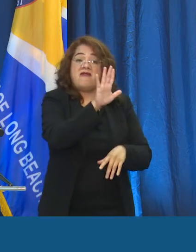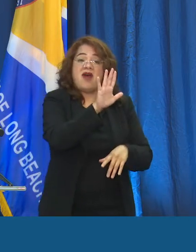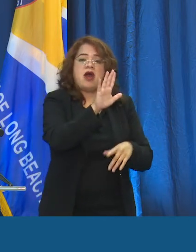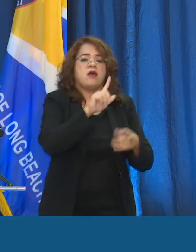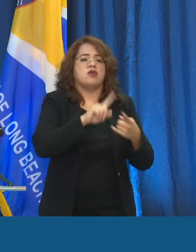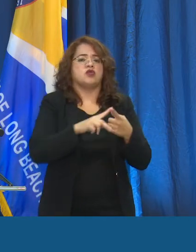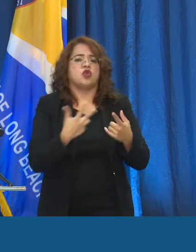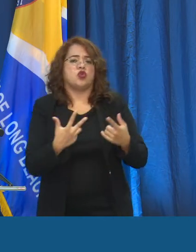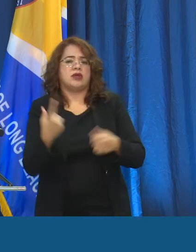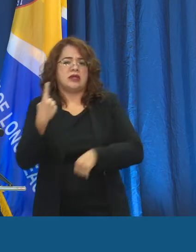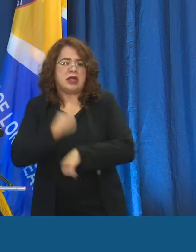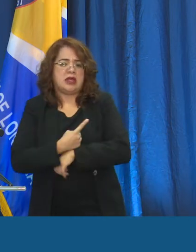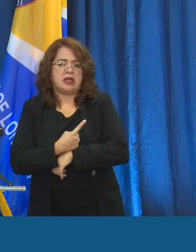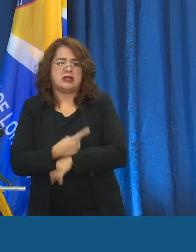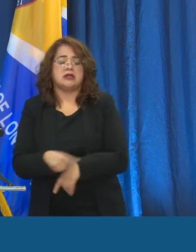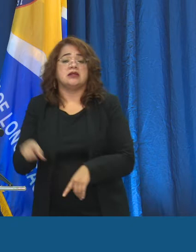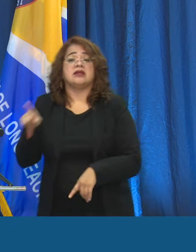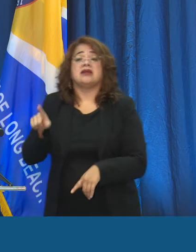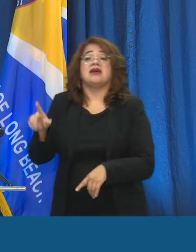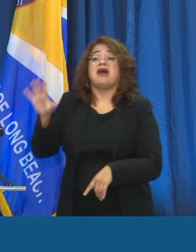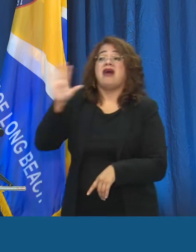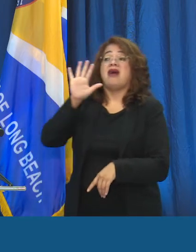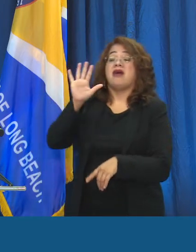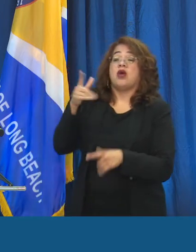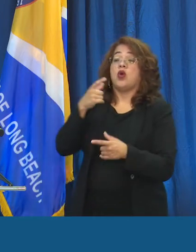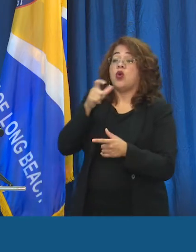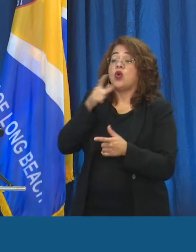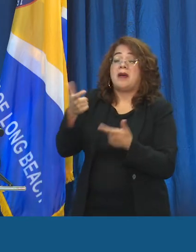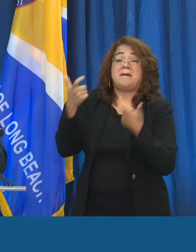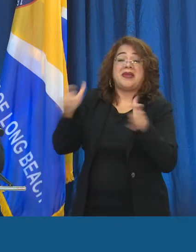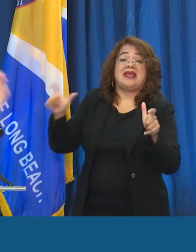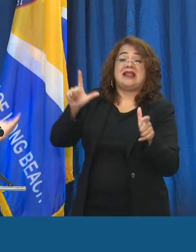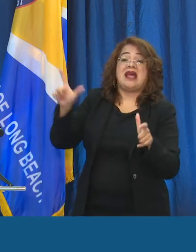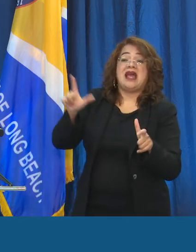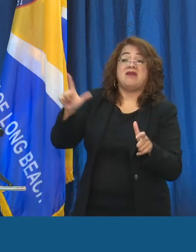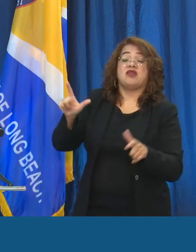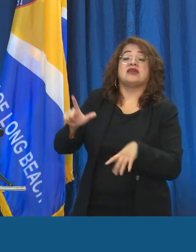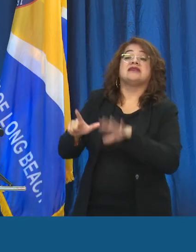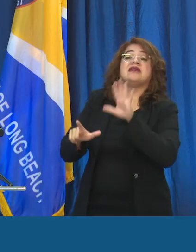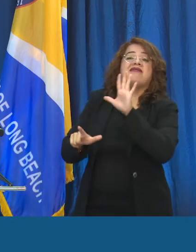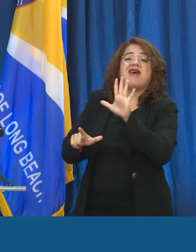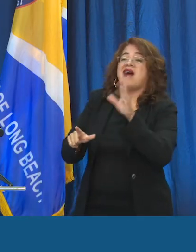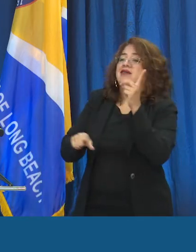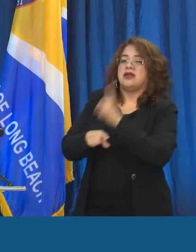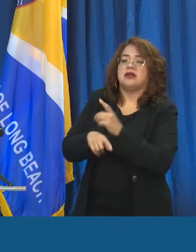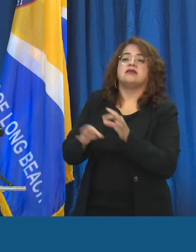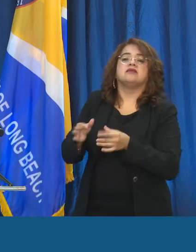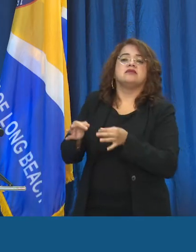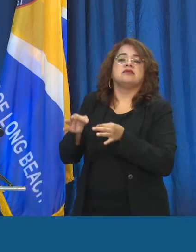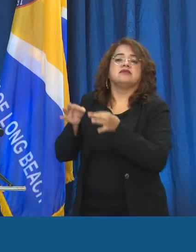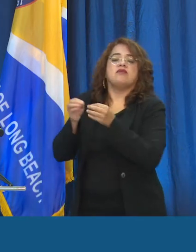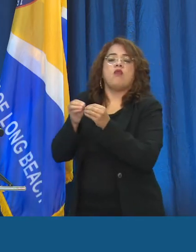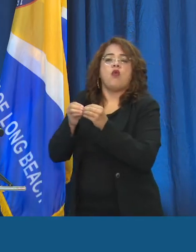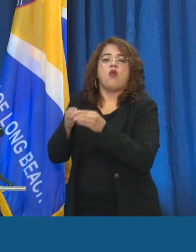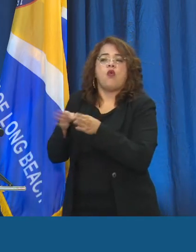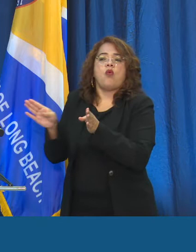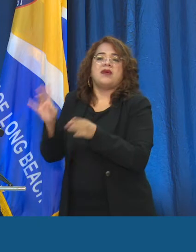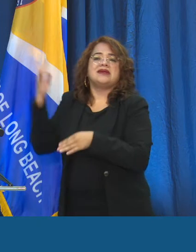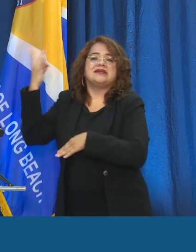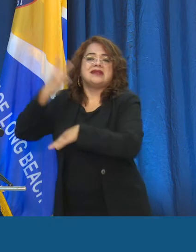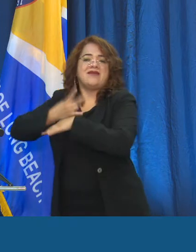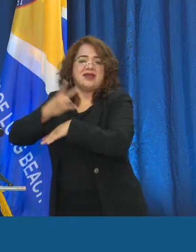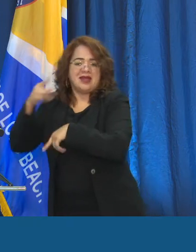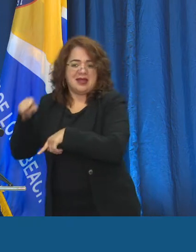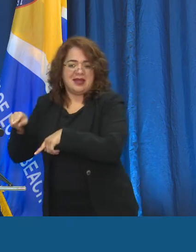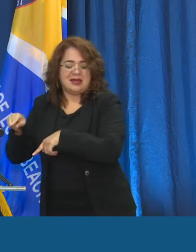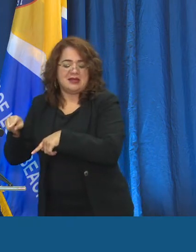flagship libraries go from 5 days a week to 7, so that they can serve the region and impacted communities. And then you heard the